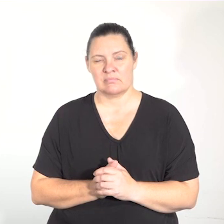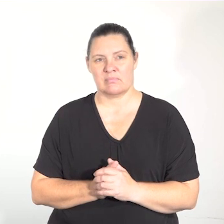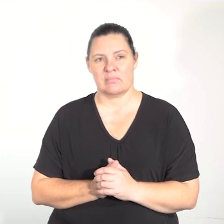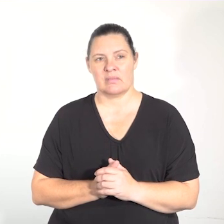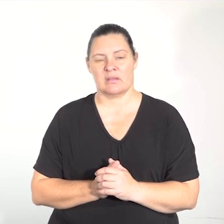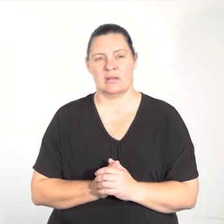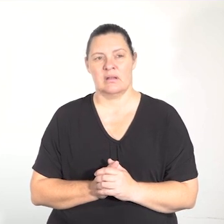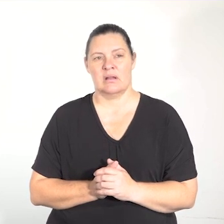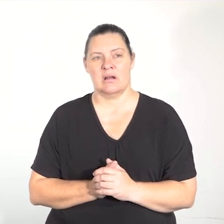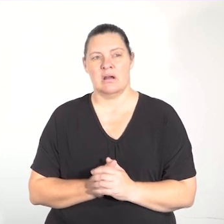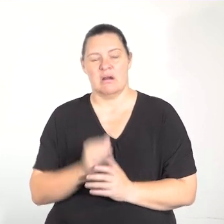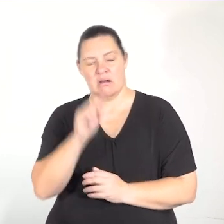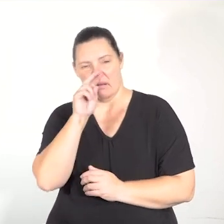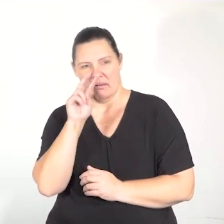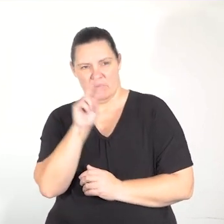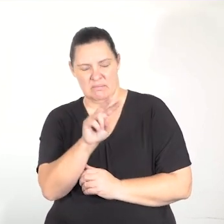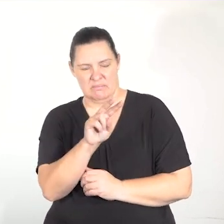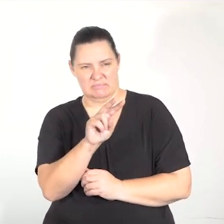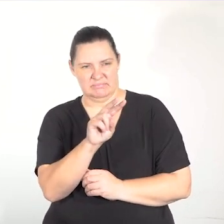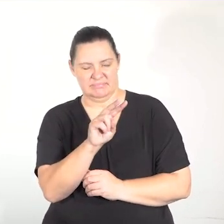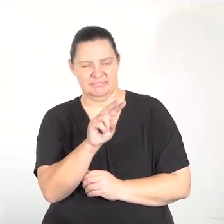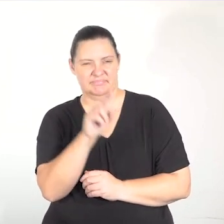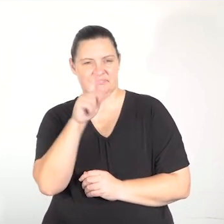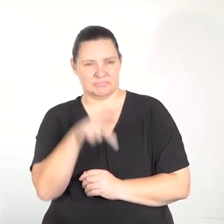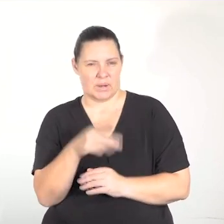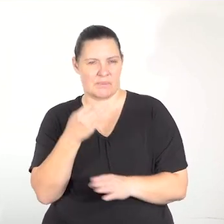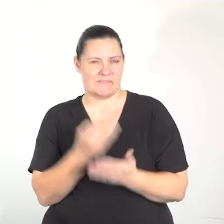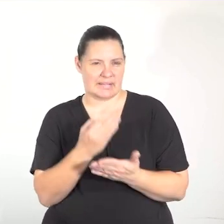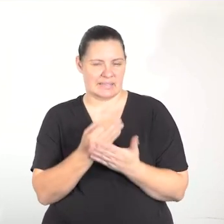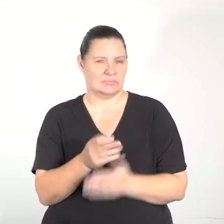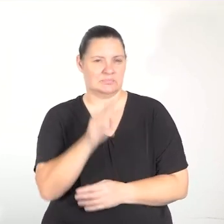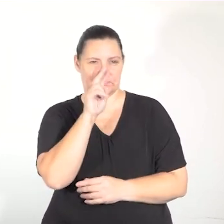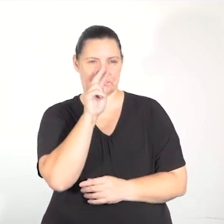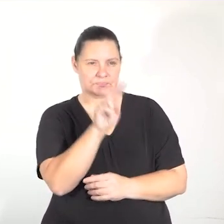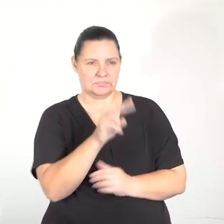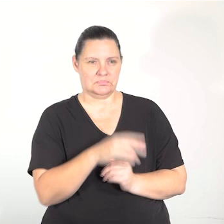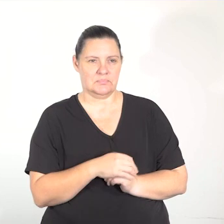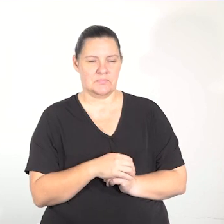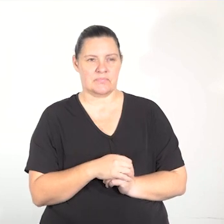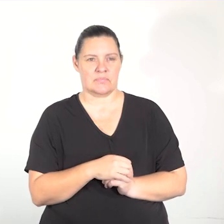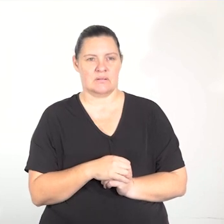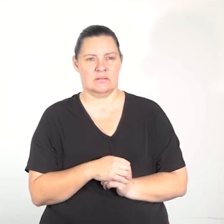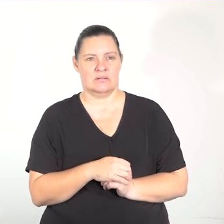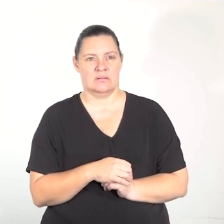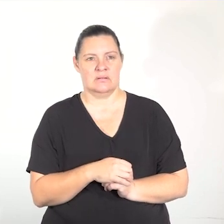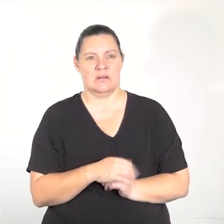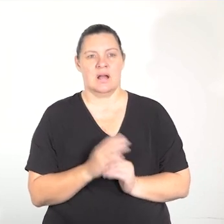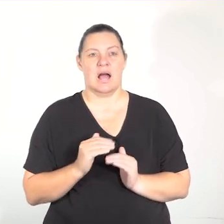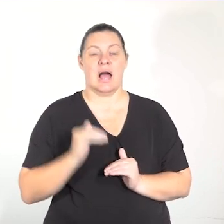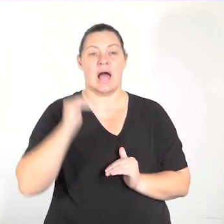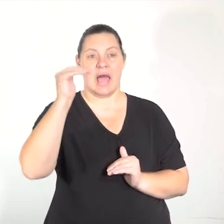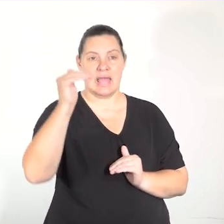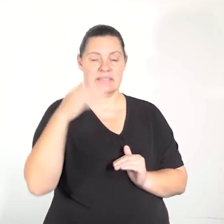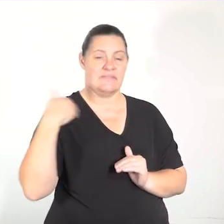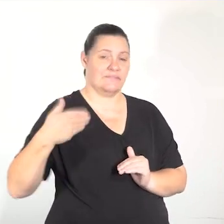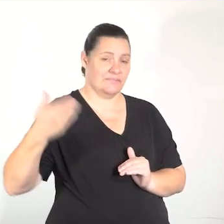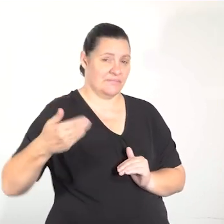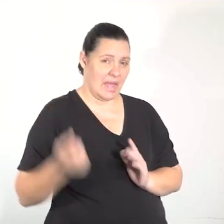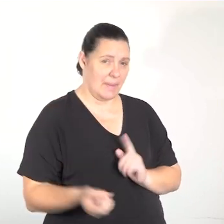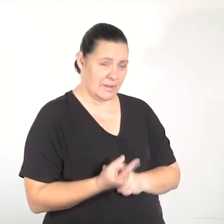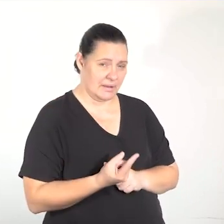And when I look at these prime factors, I can see there that, remember, the highest